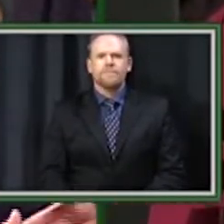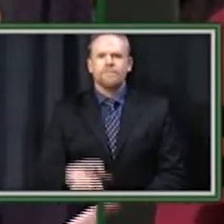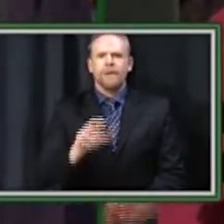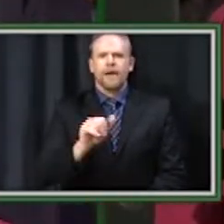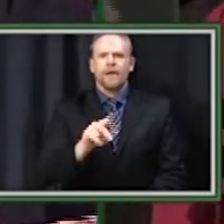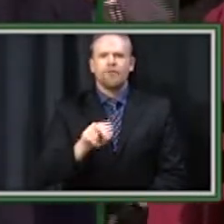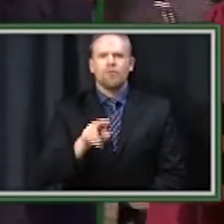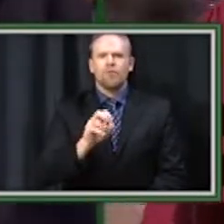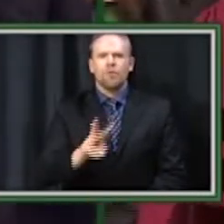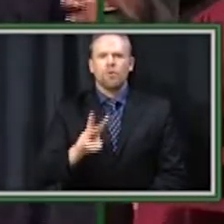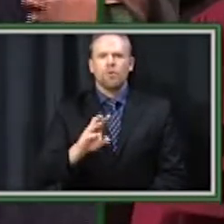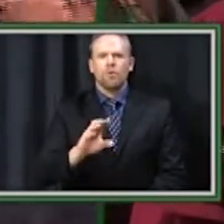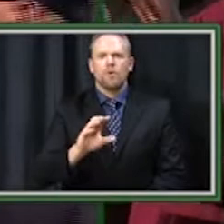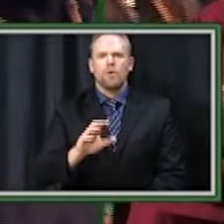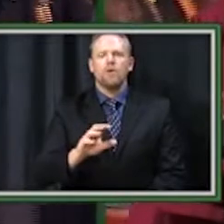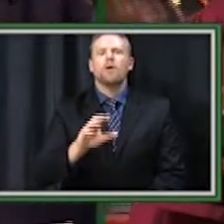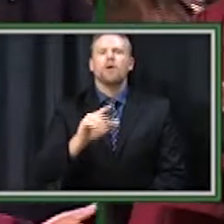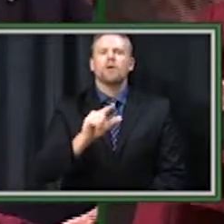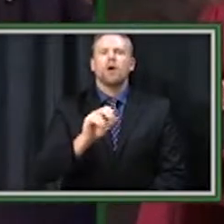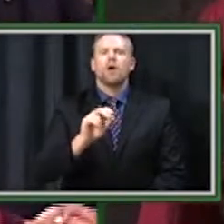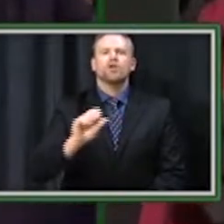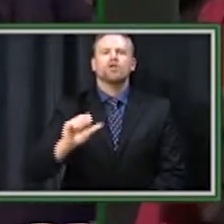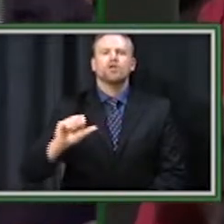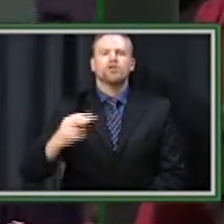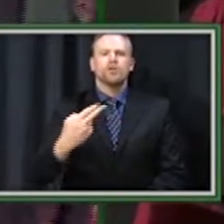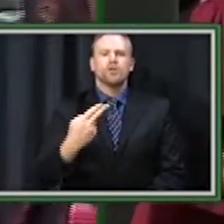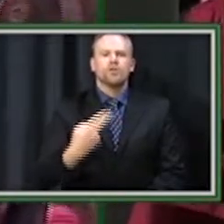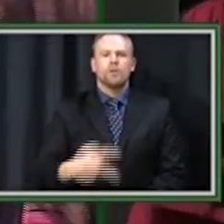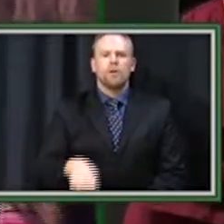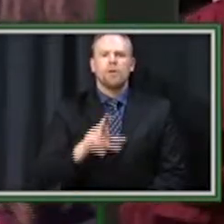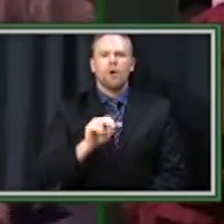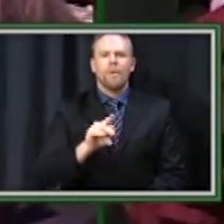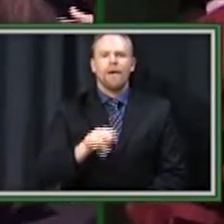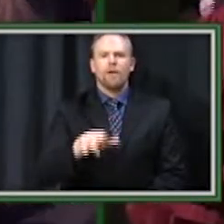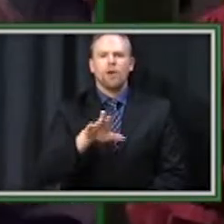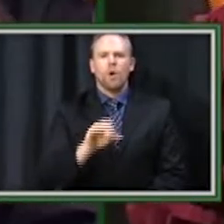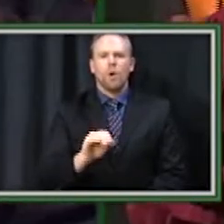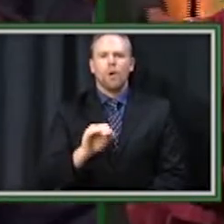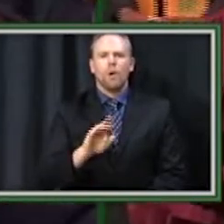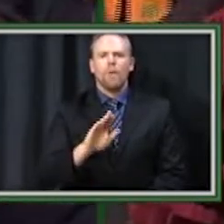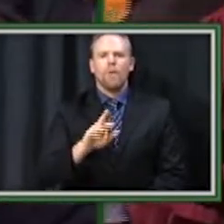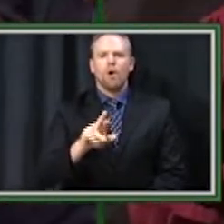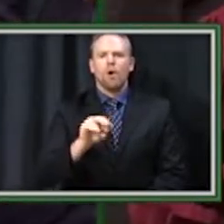Andrew Claude Gulsh. Roberta Brooks Flannel.